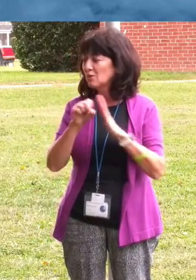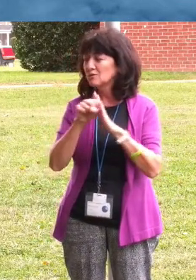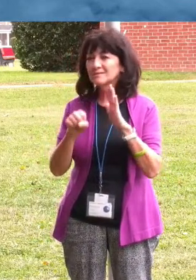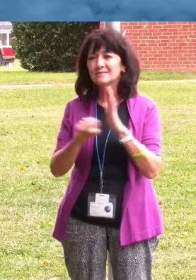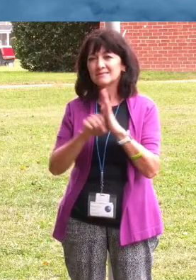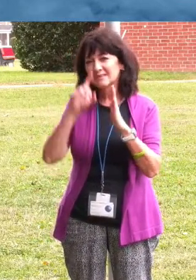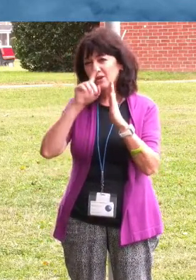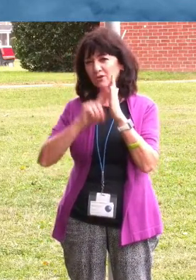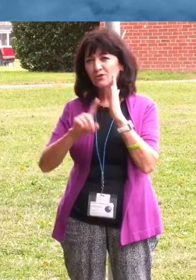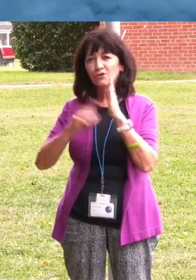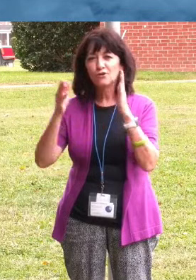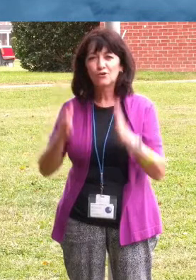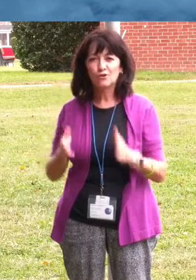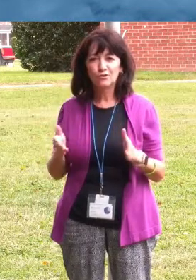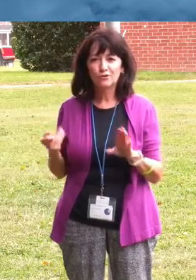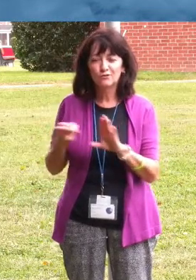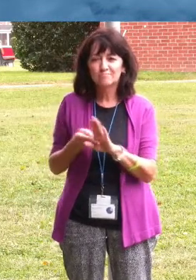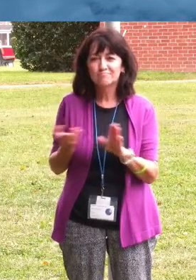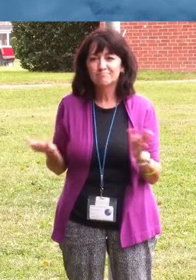Thanks for joining us.